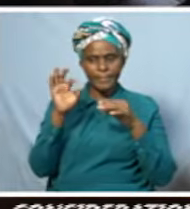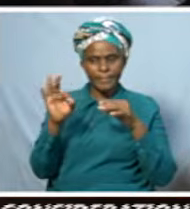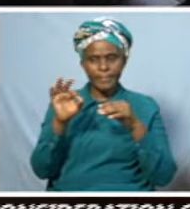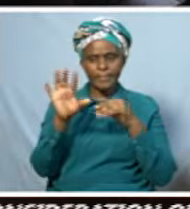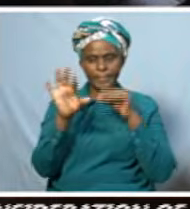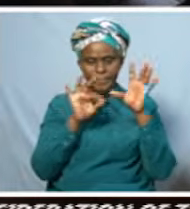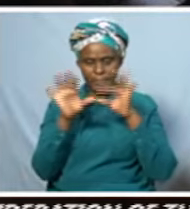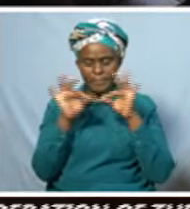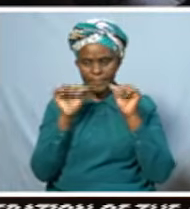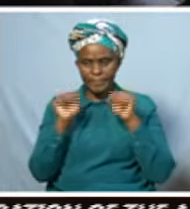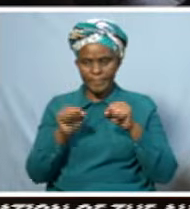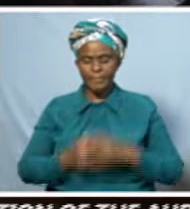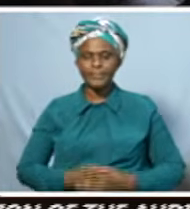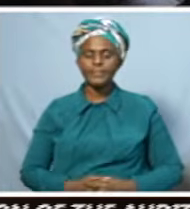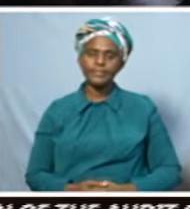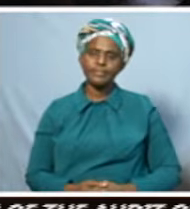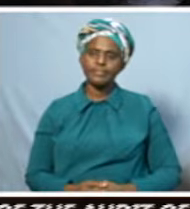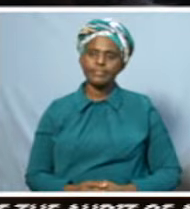Pickett.